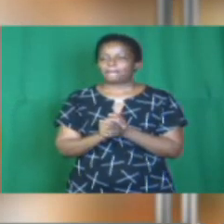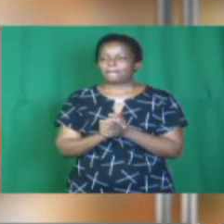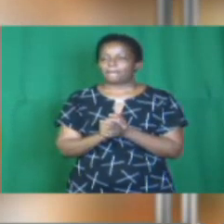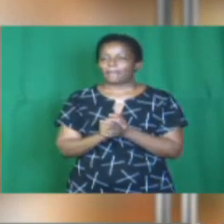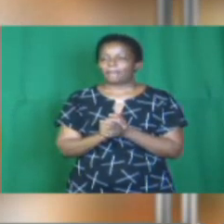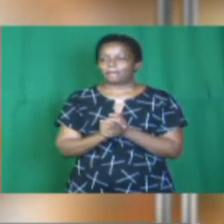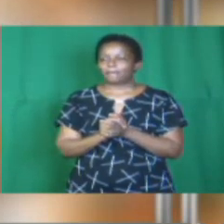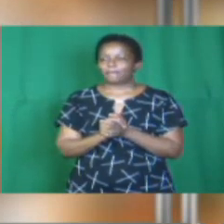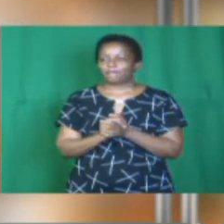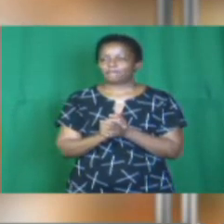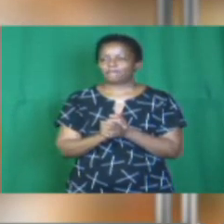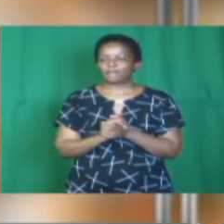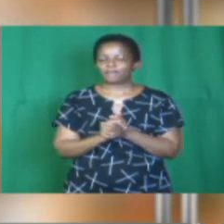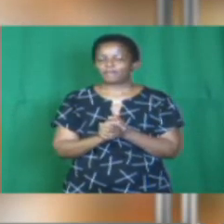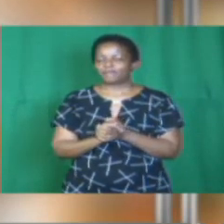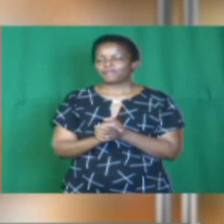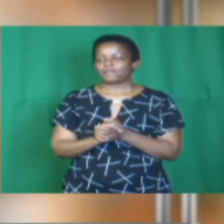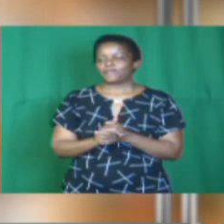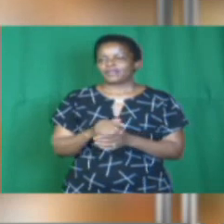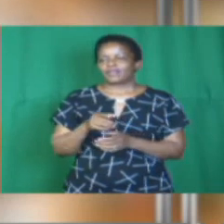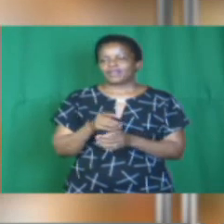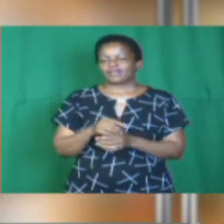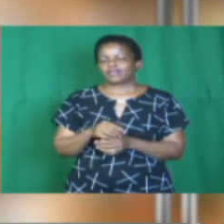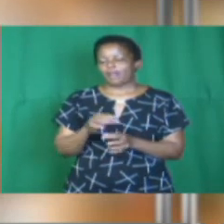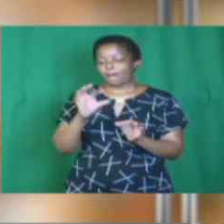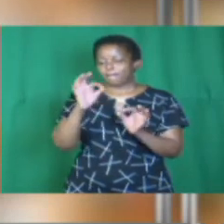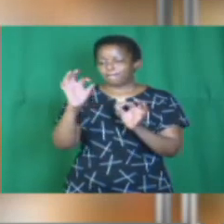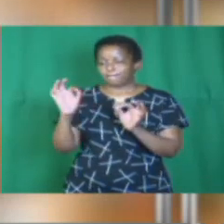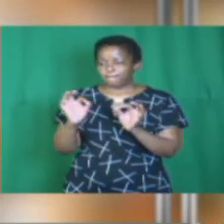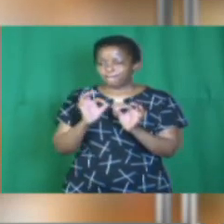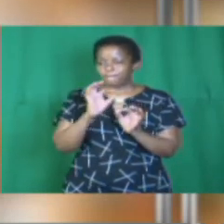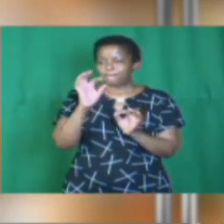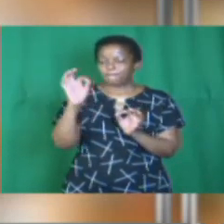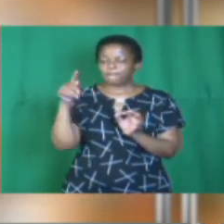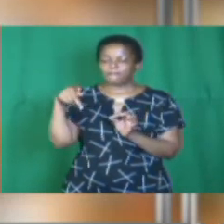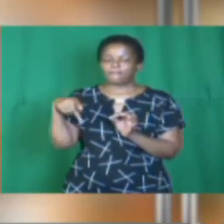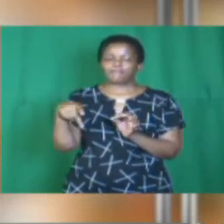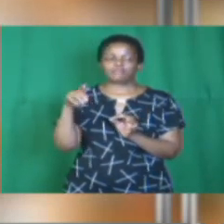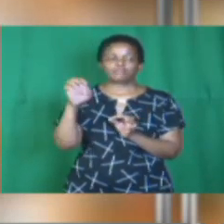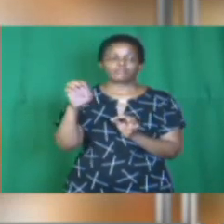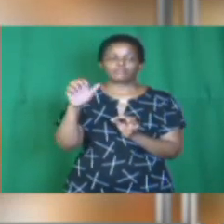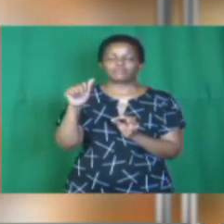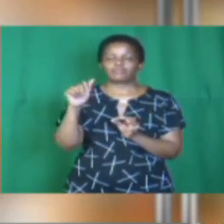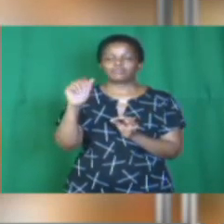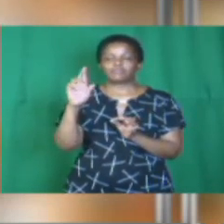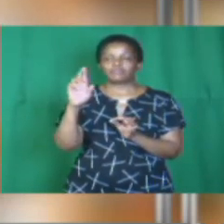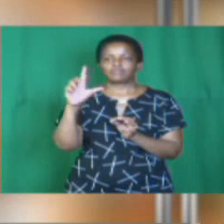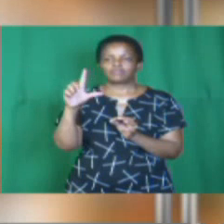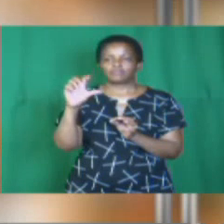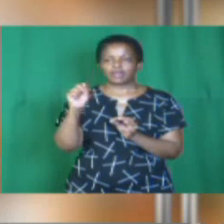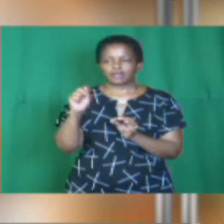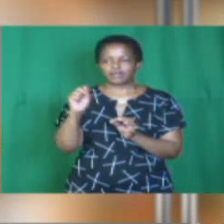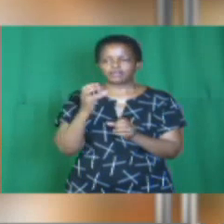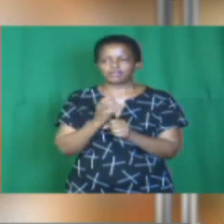the golden polished pearls of impeccable speech. These are the